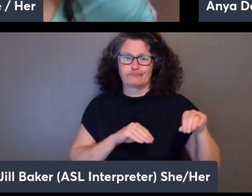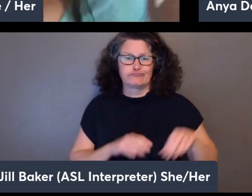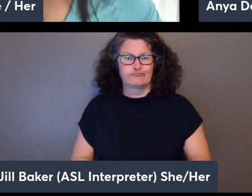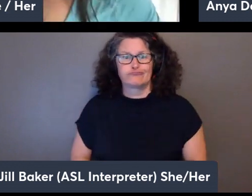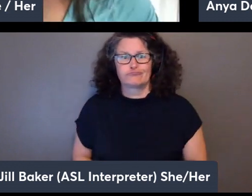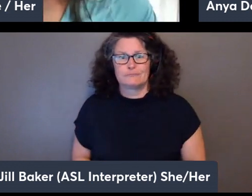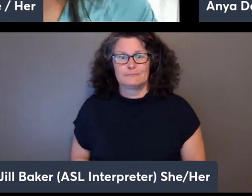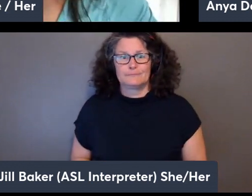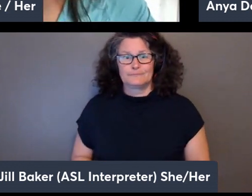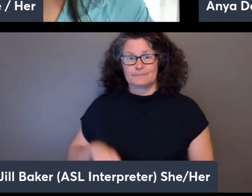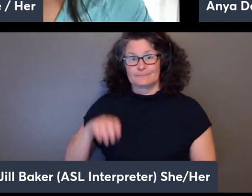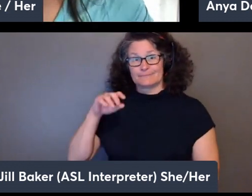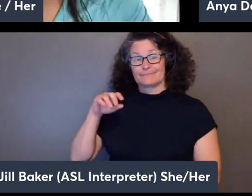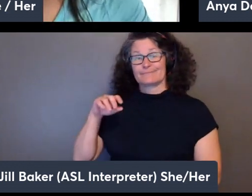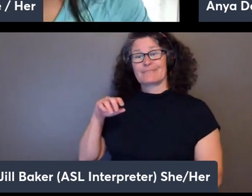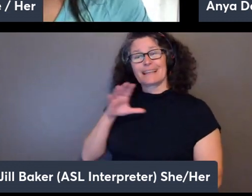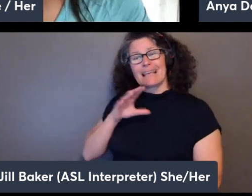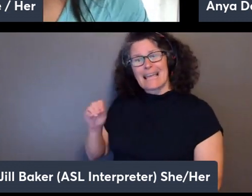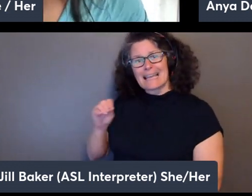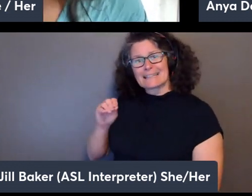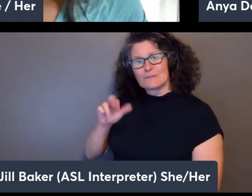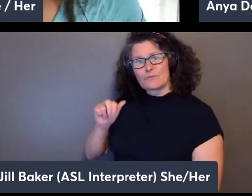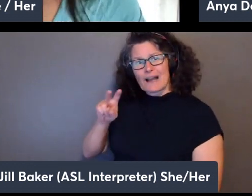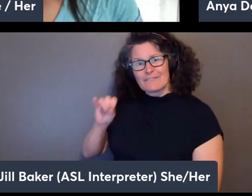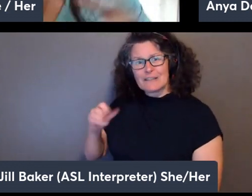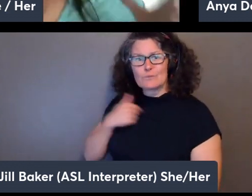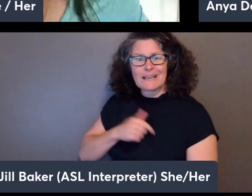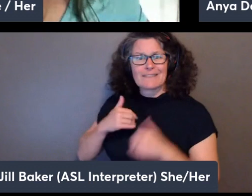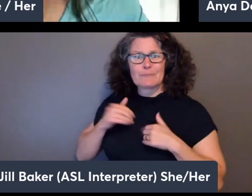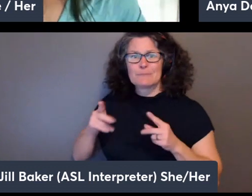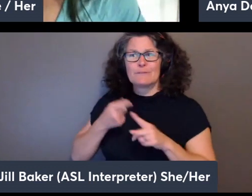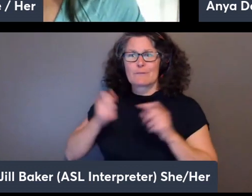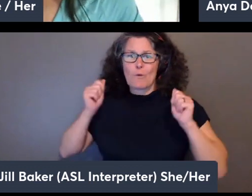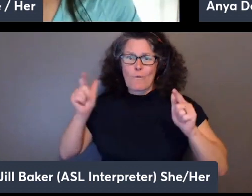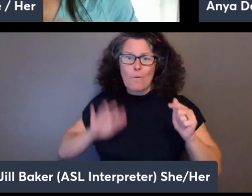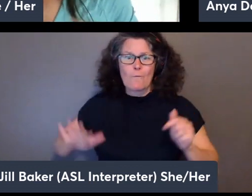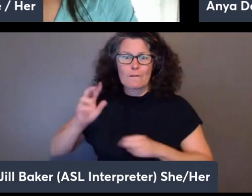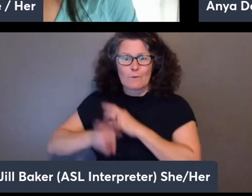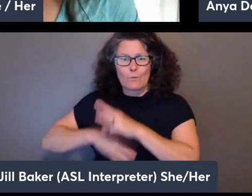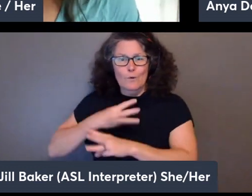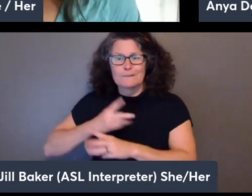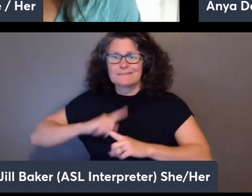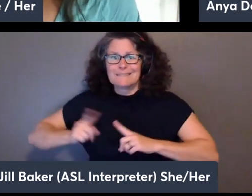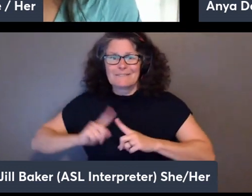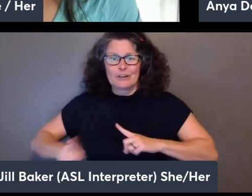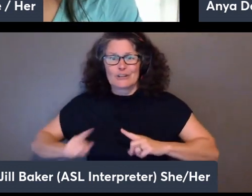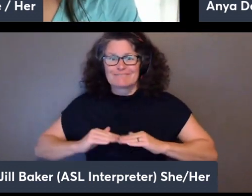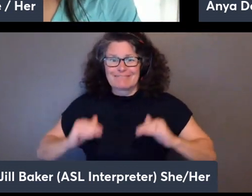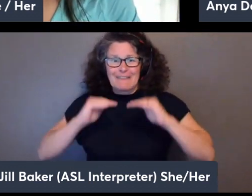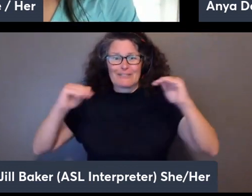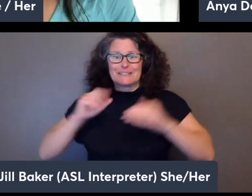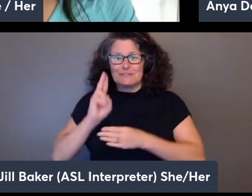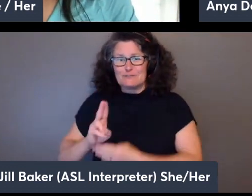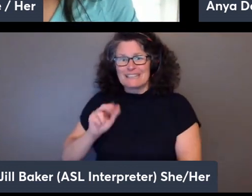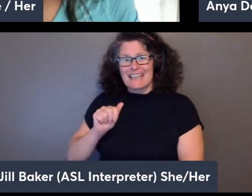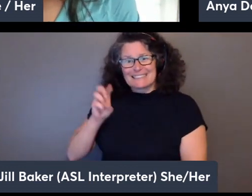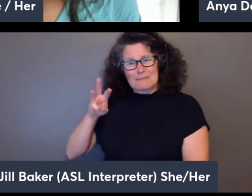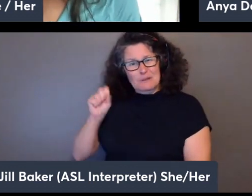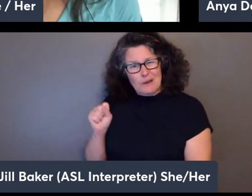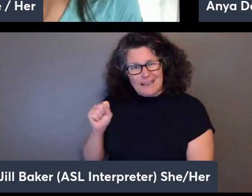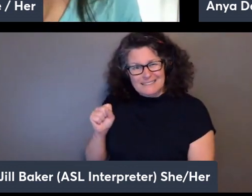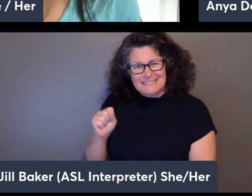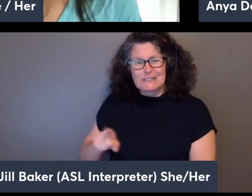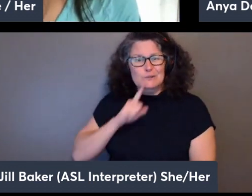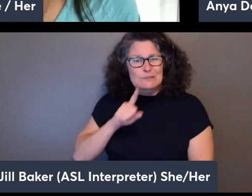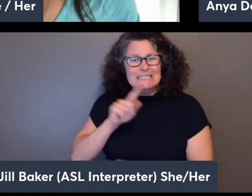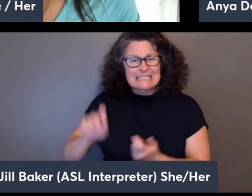And Rob, we've got people yeah. from all over the world who are starting different stages of which they're using AWS. Is there really a